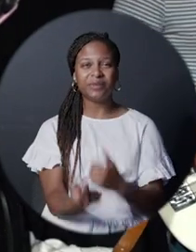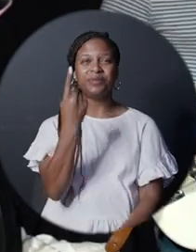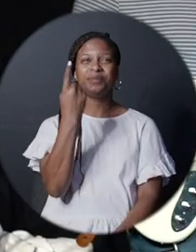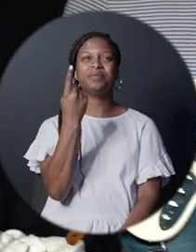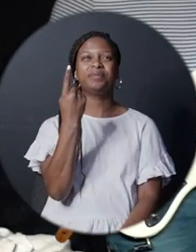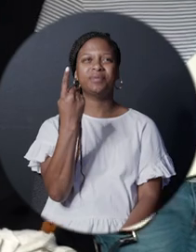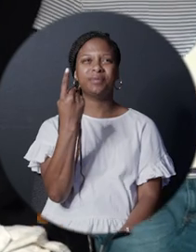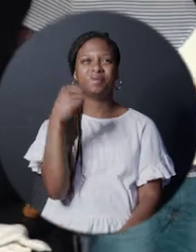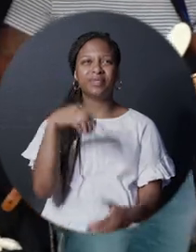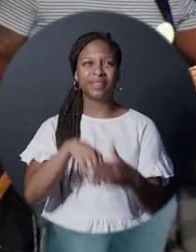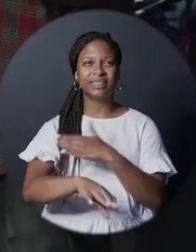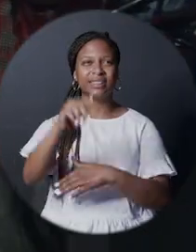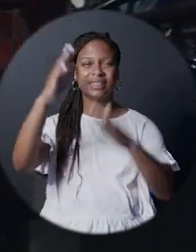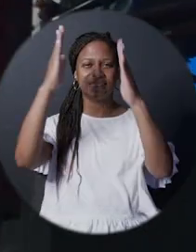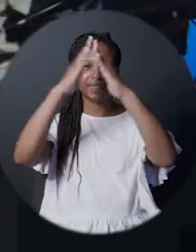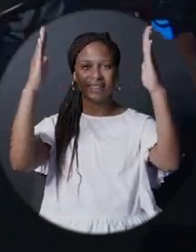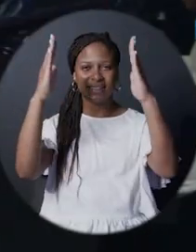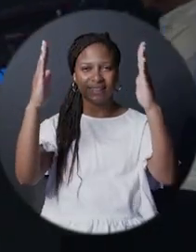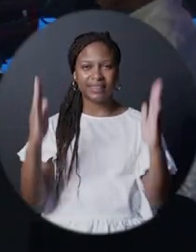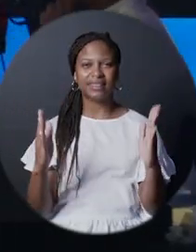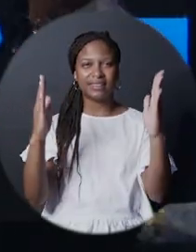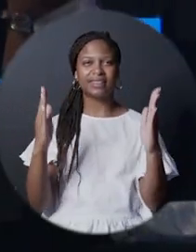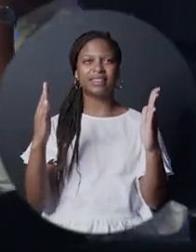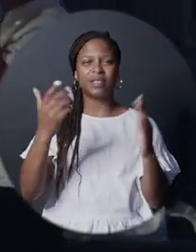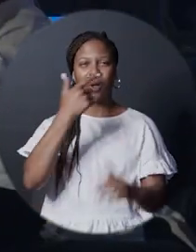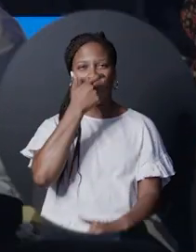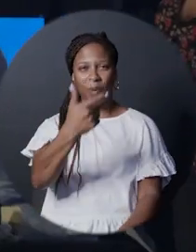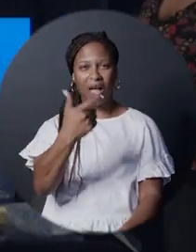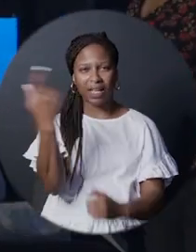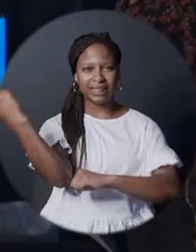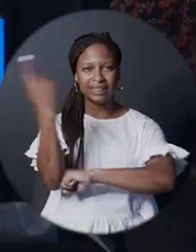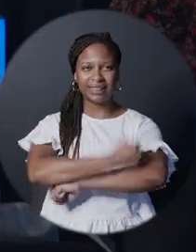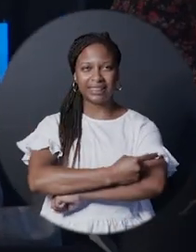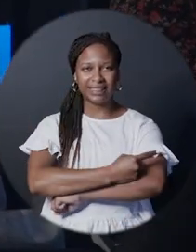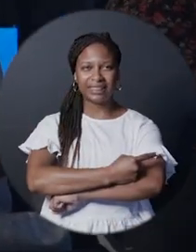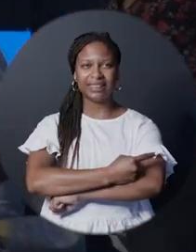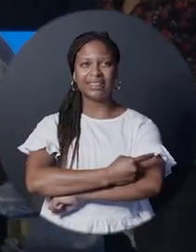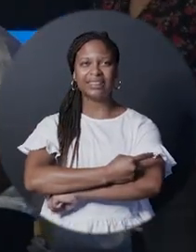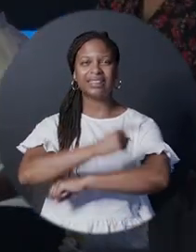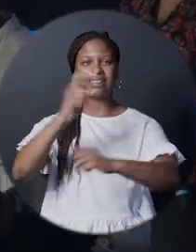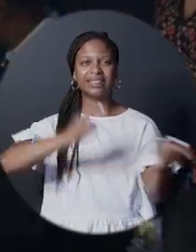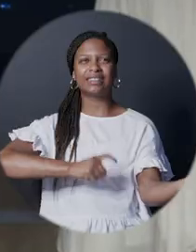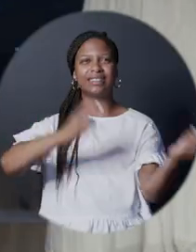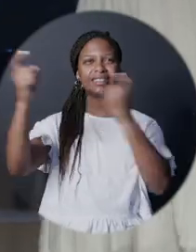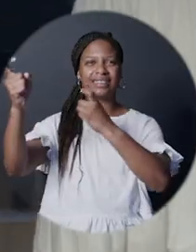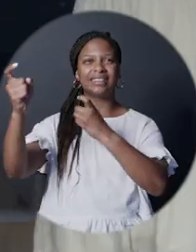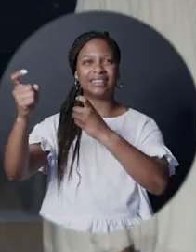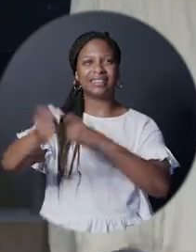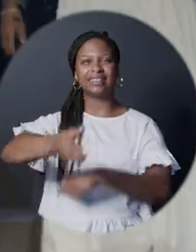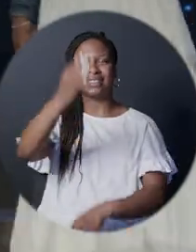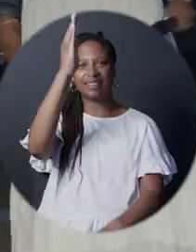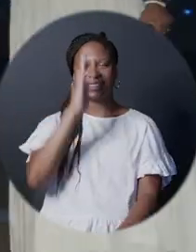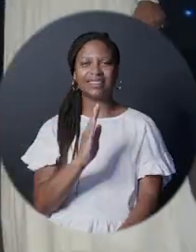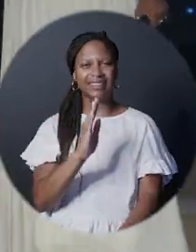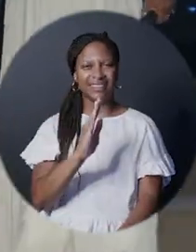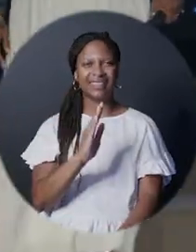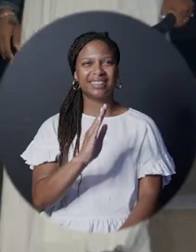yes, everybody in this house and watching today,